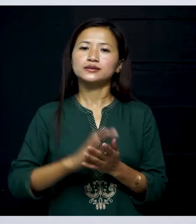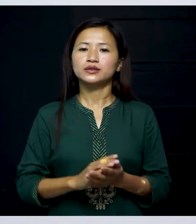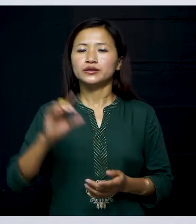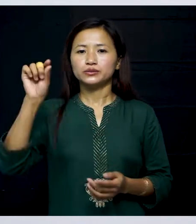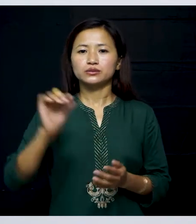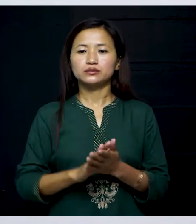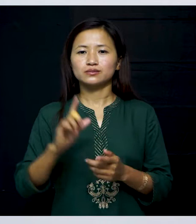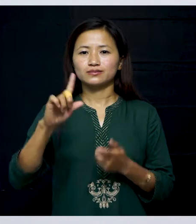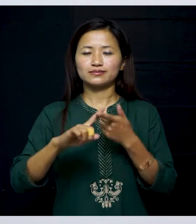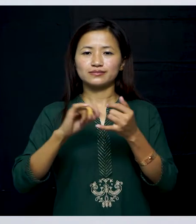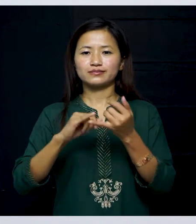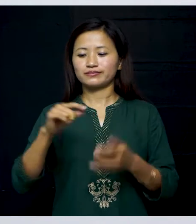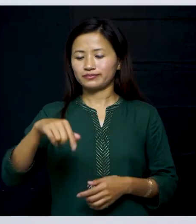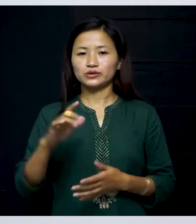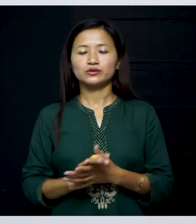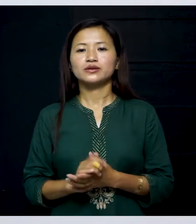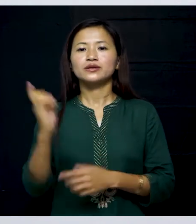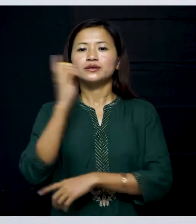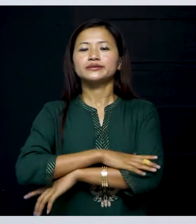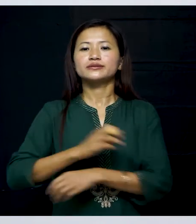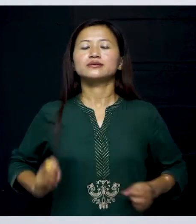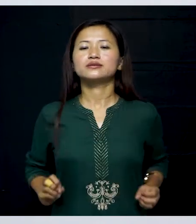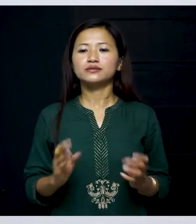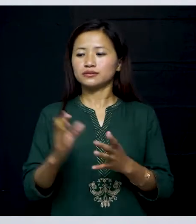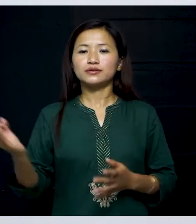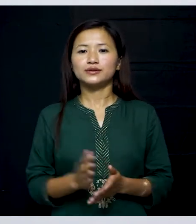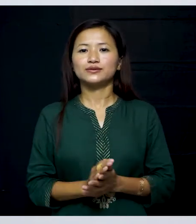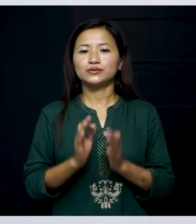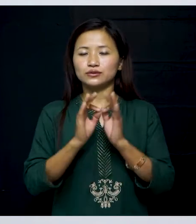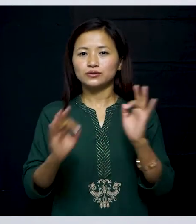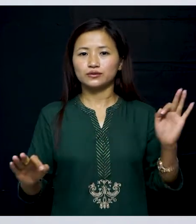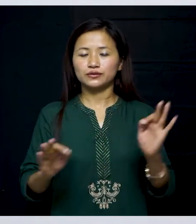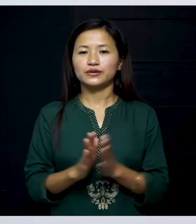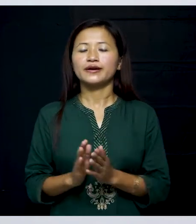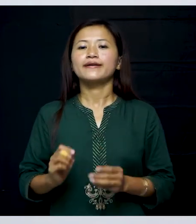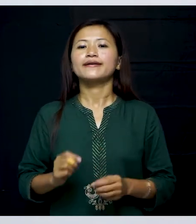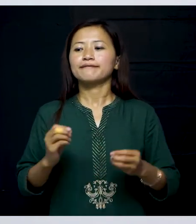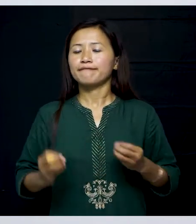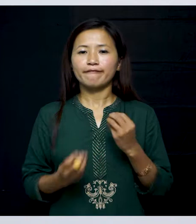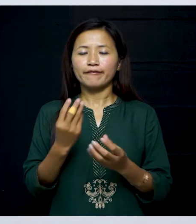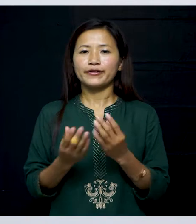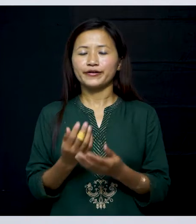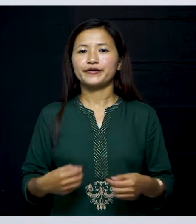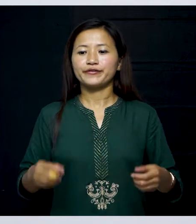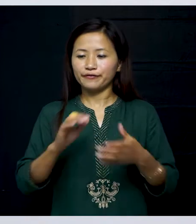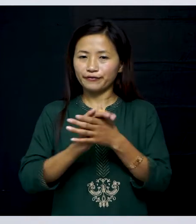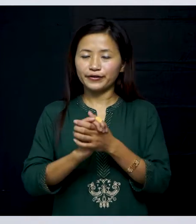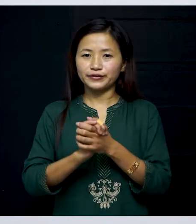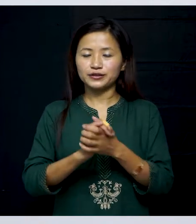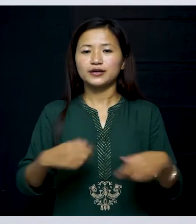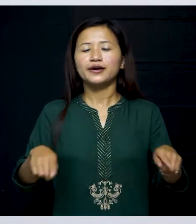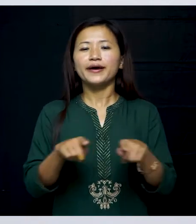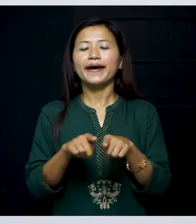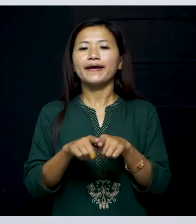doing some lessons and today we have to start with a new story that is fire, friend and foe. Okay? We